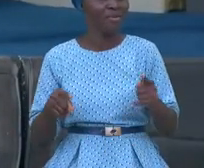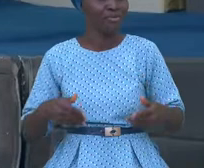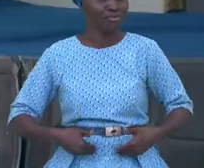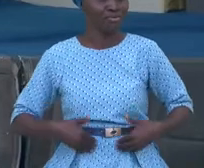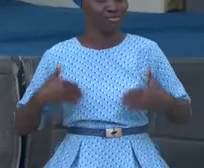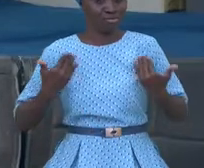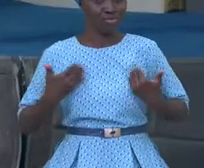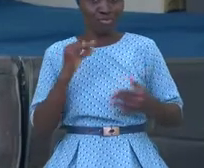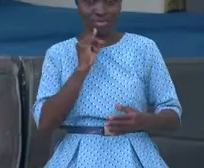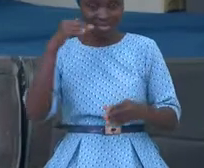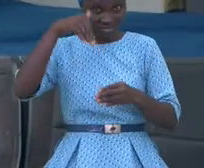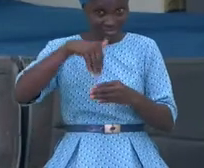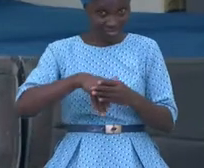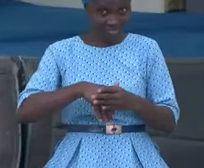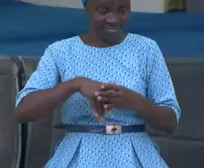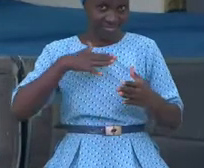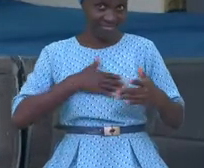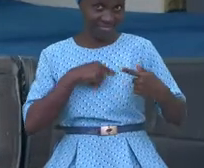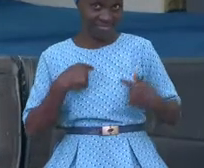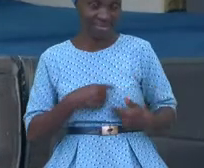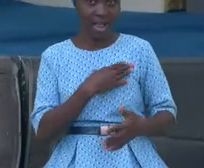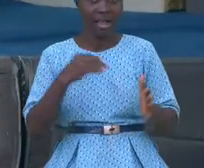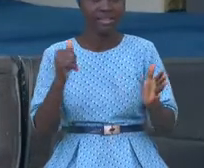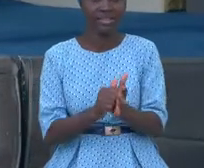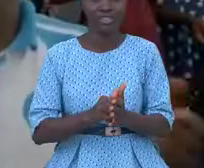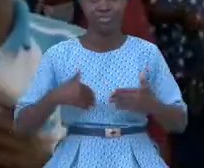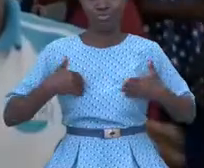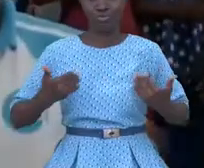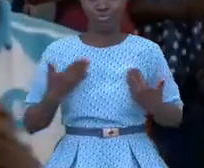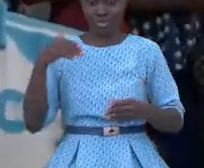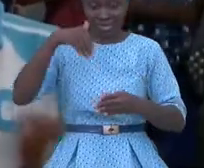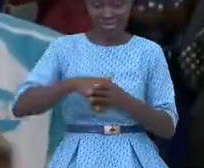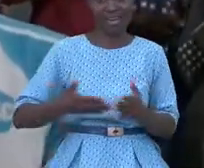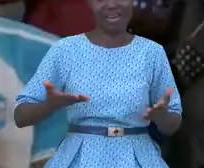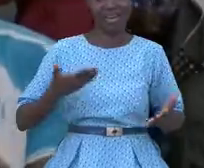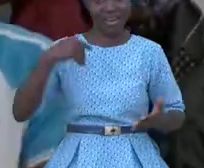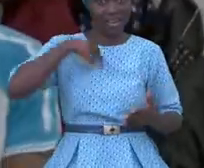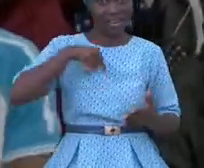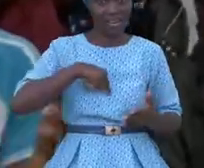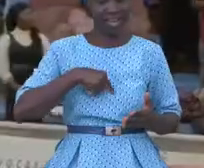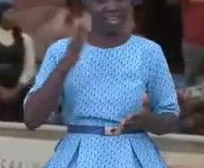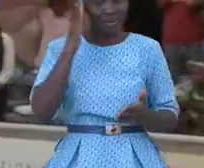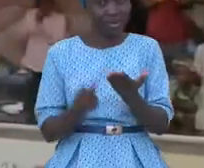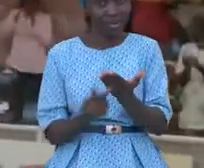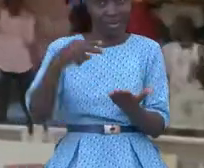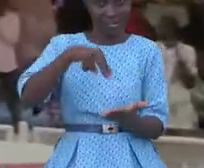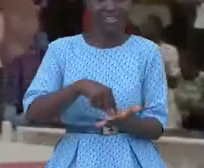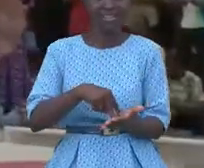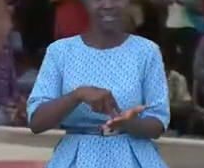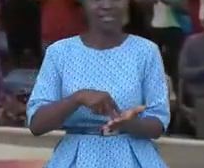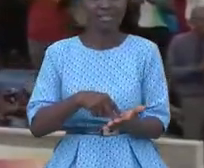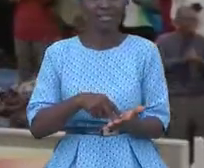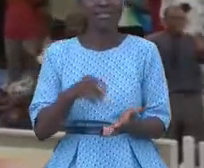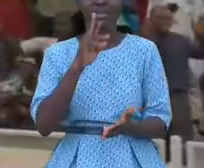here. And that youth inside here is going to arise. What are you